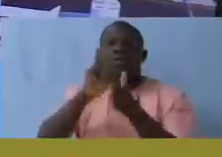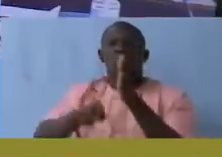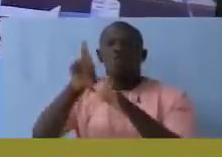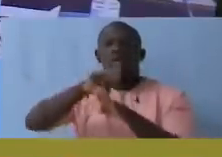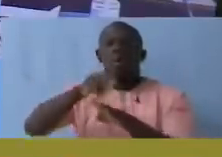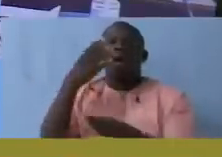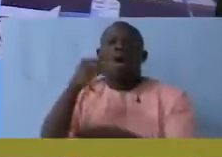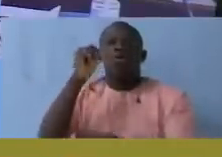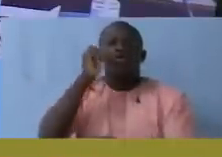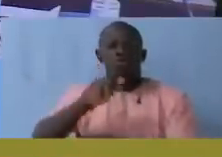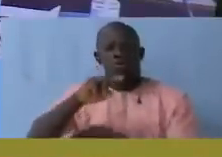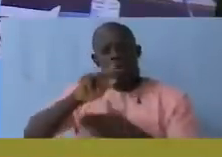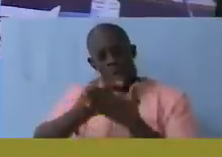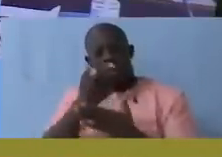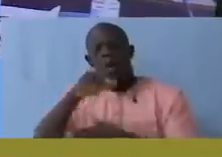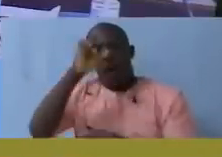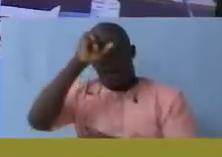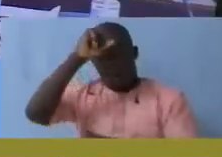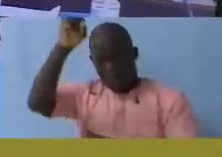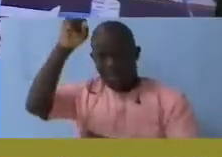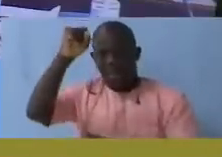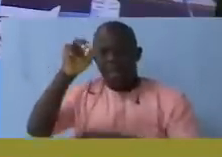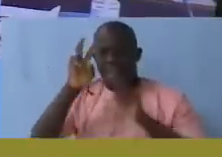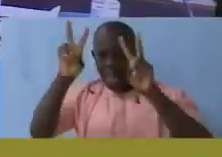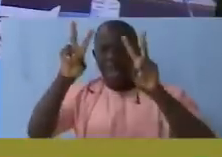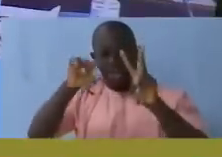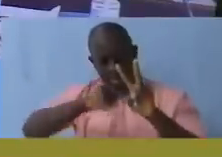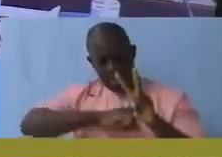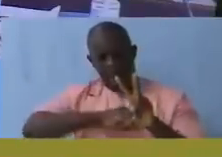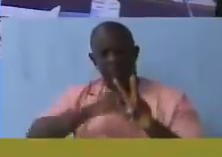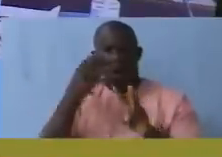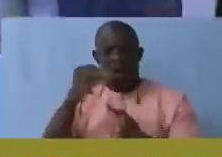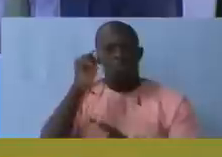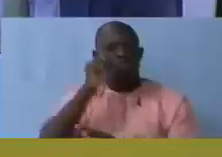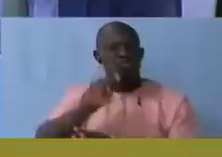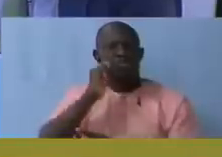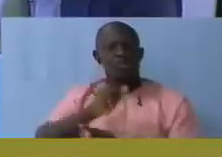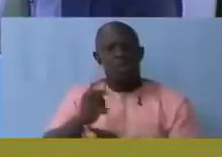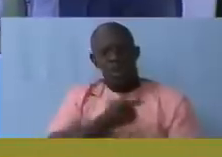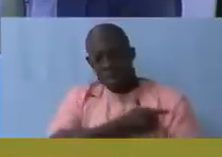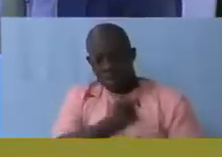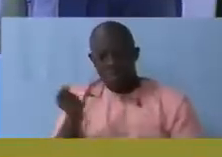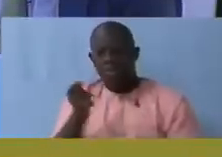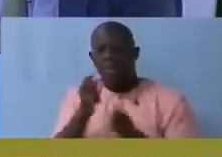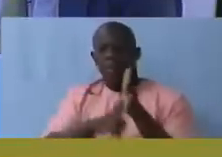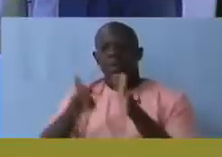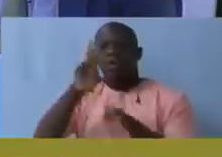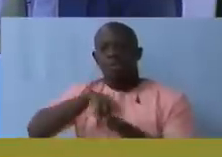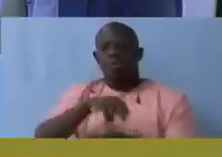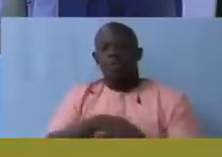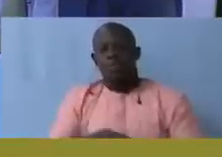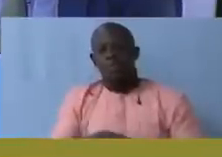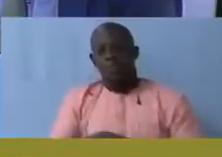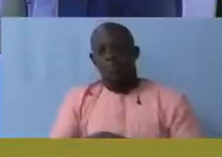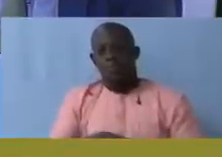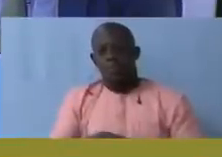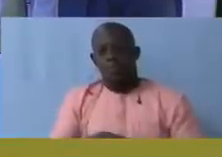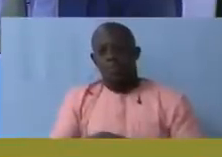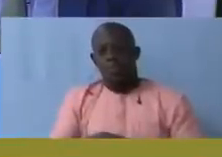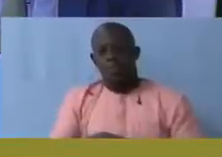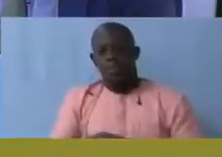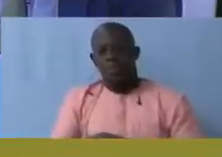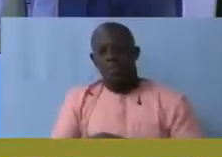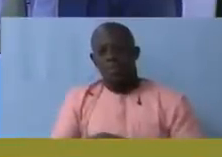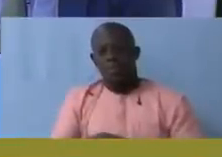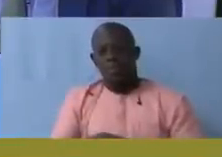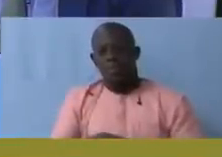Or rather by Jammeh himself? By Jammeh himself. How do you say Jammeh? Because actually,